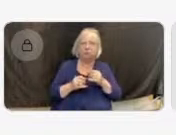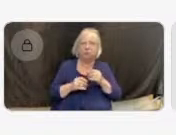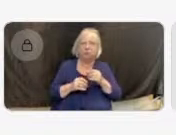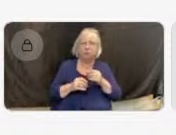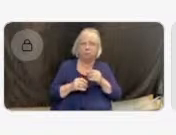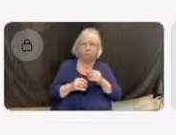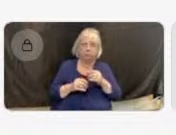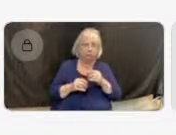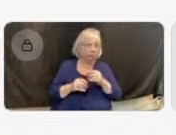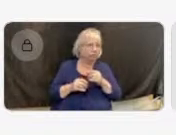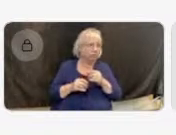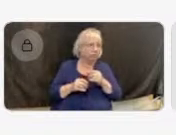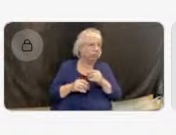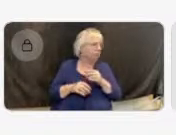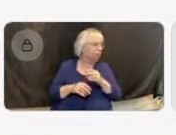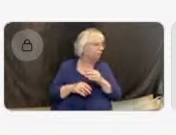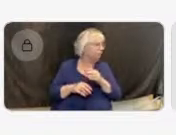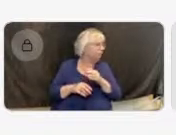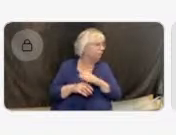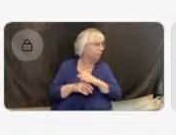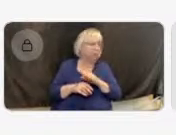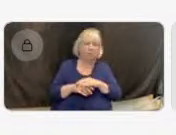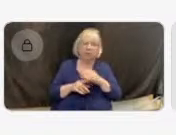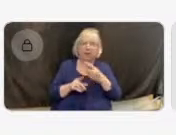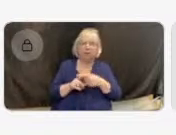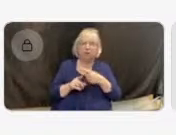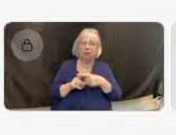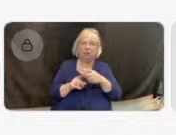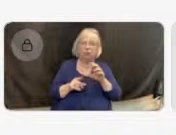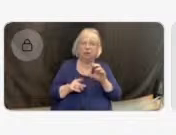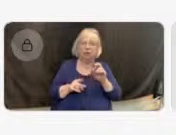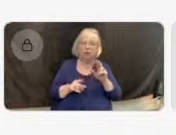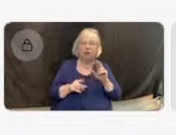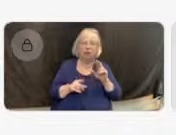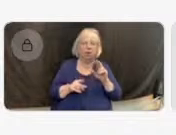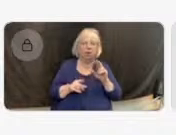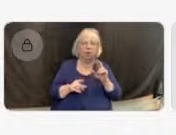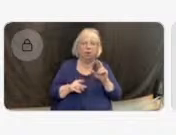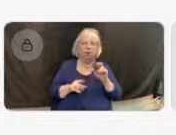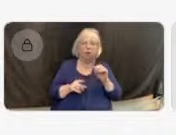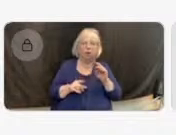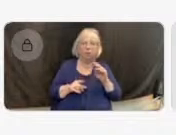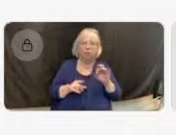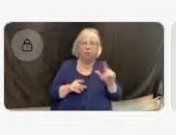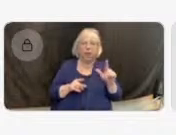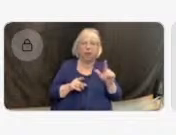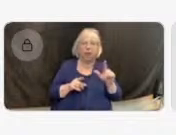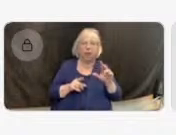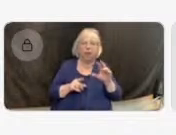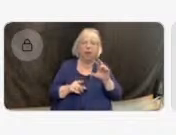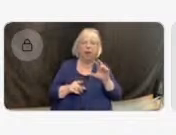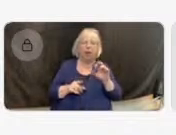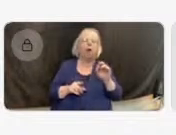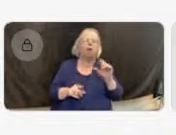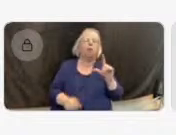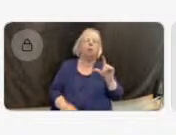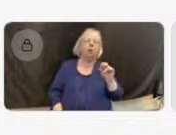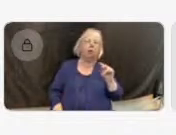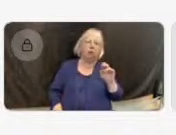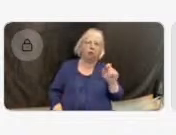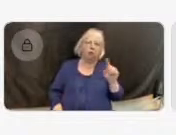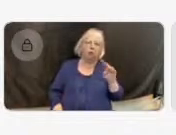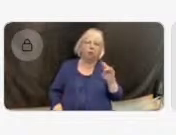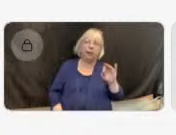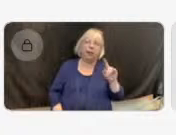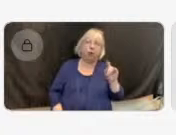Miller Road, where it intersects Crystal Valley Road, just on the southern edge of this, across the street from this